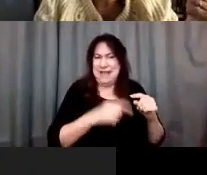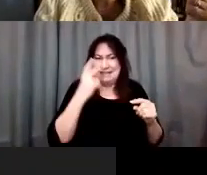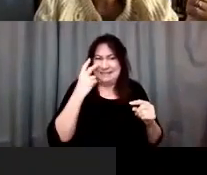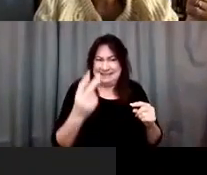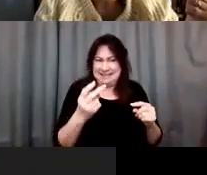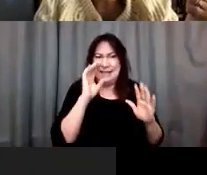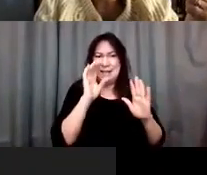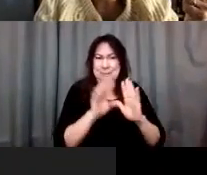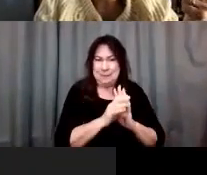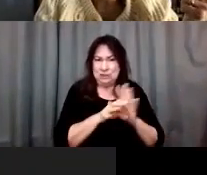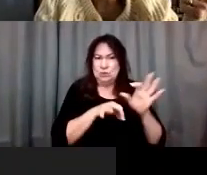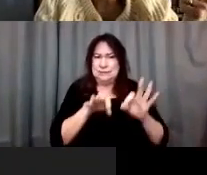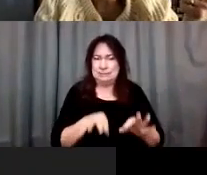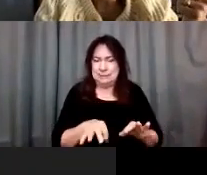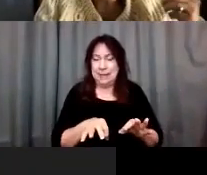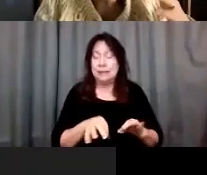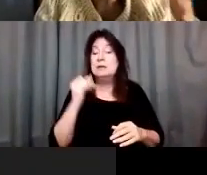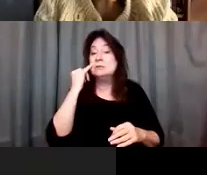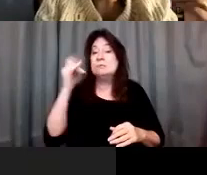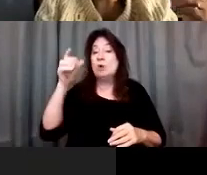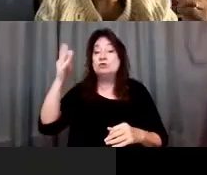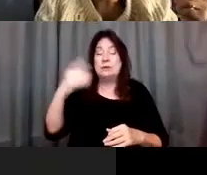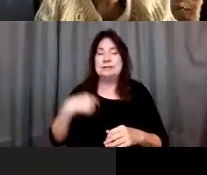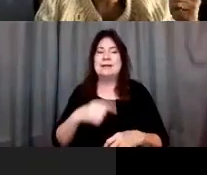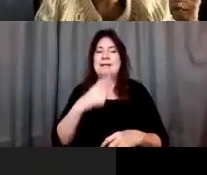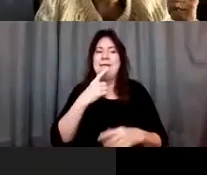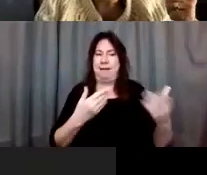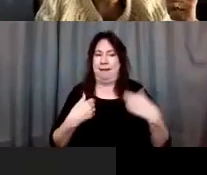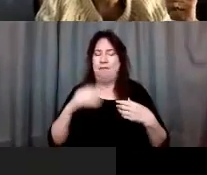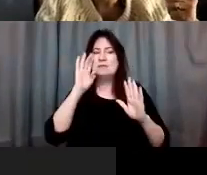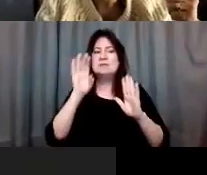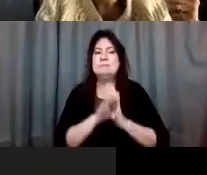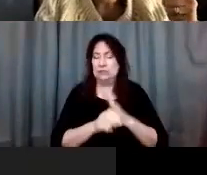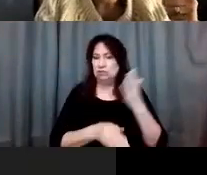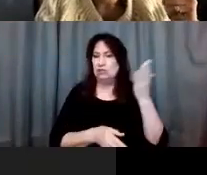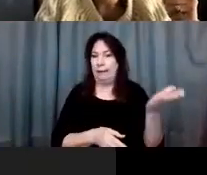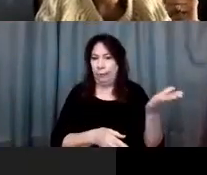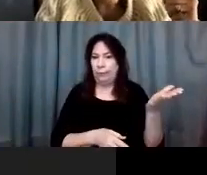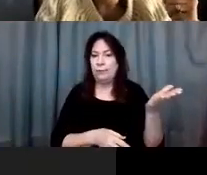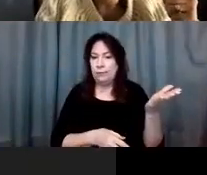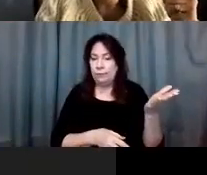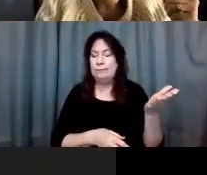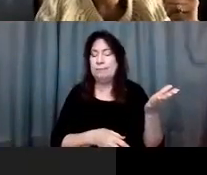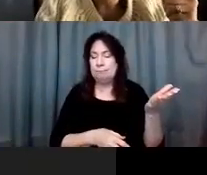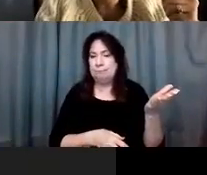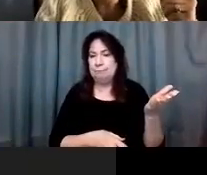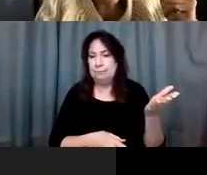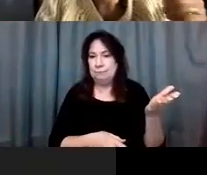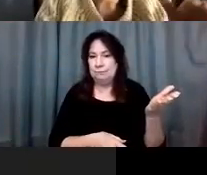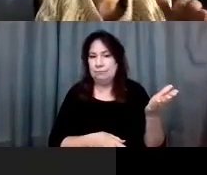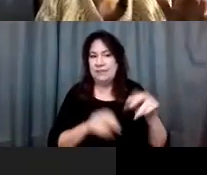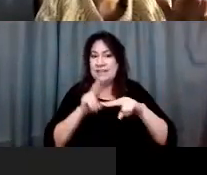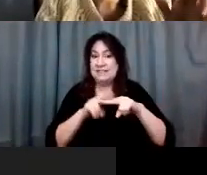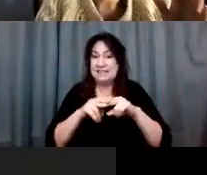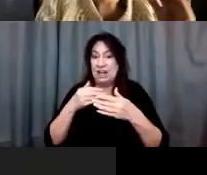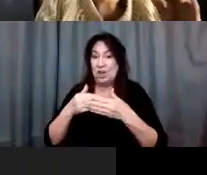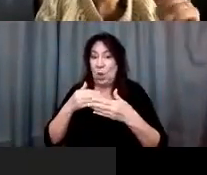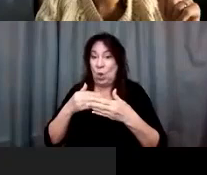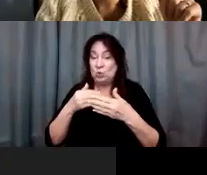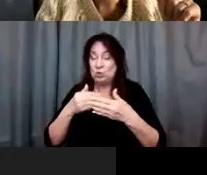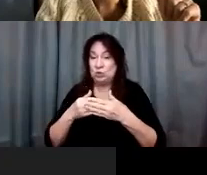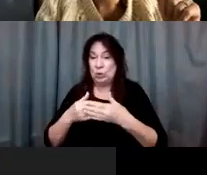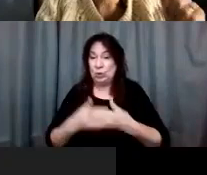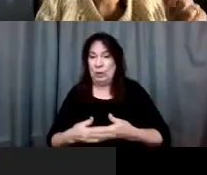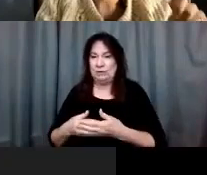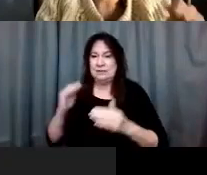joke. Whereas if you're presenting and you say, okay, I've got this slide up right now and sitting near its offspring, there's an